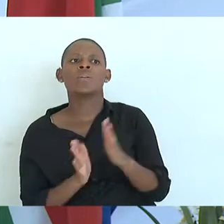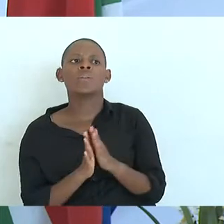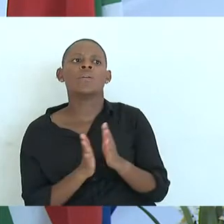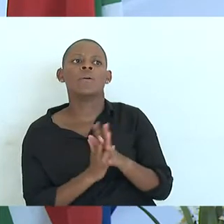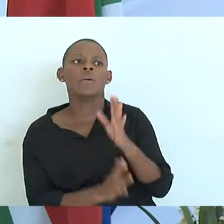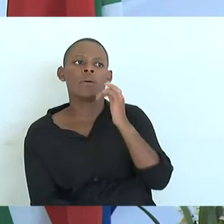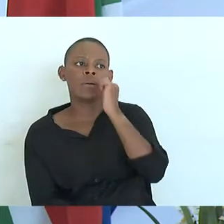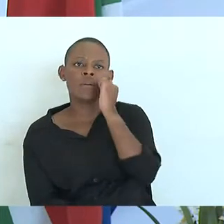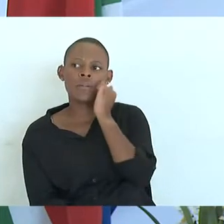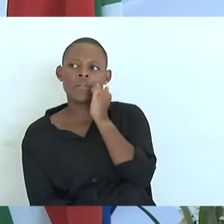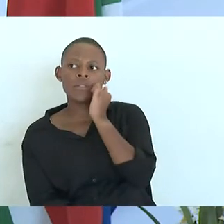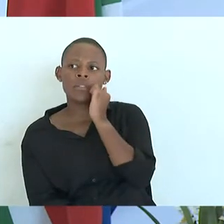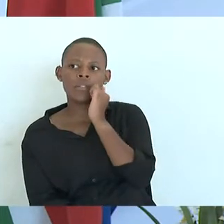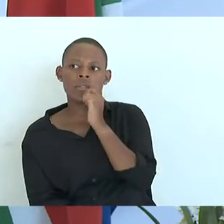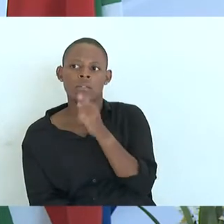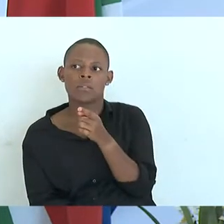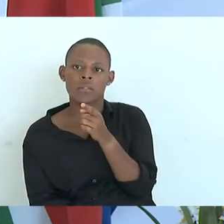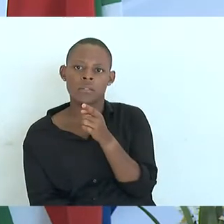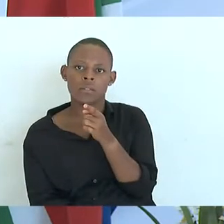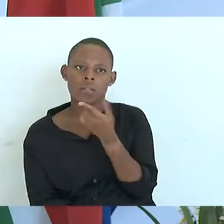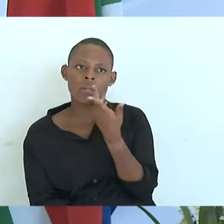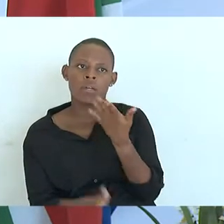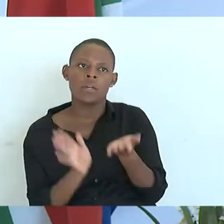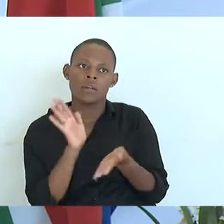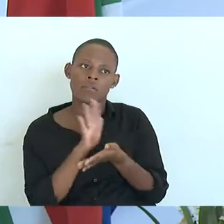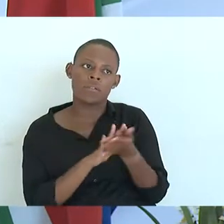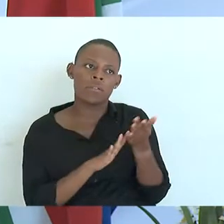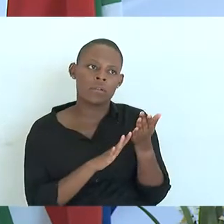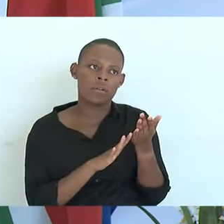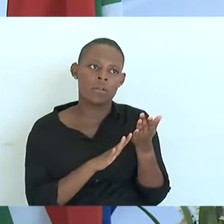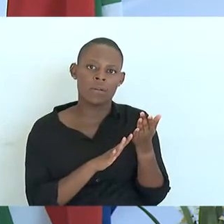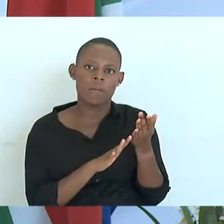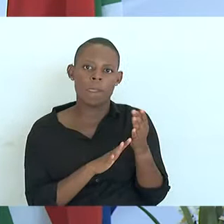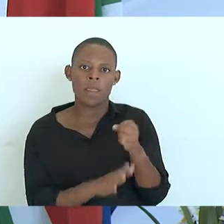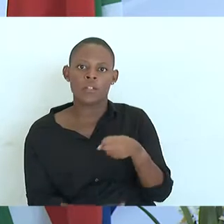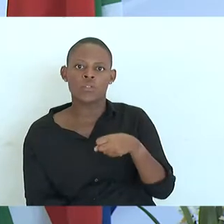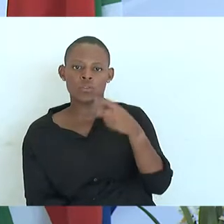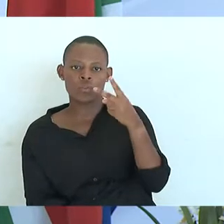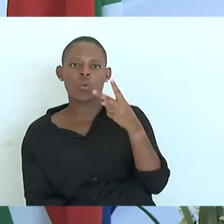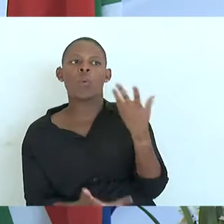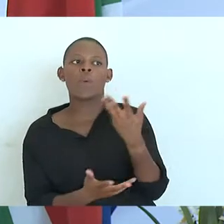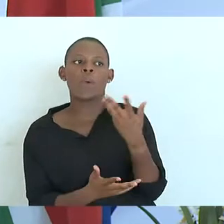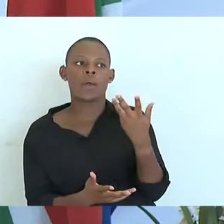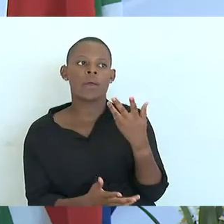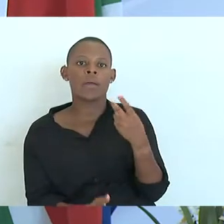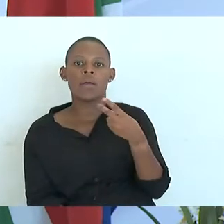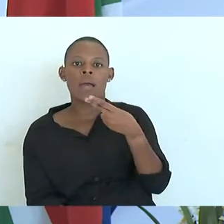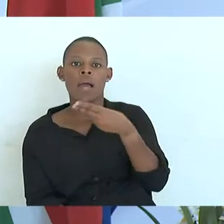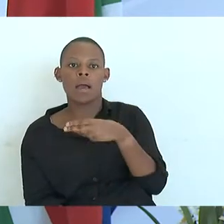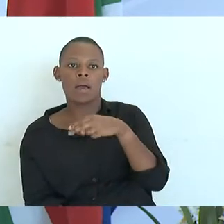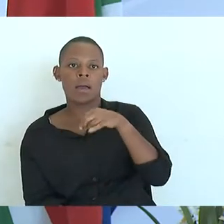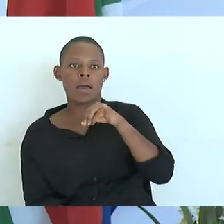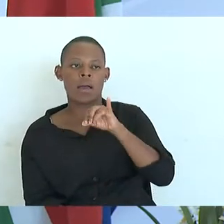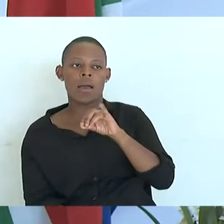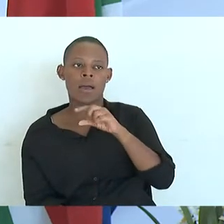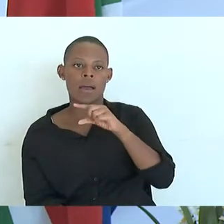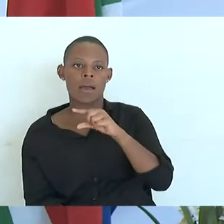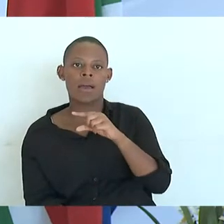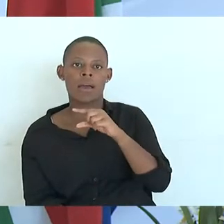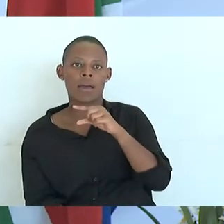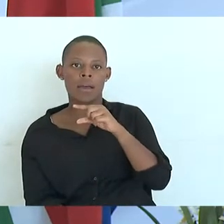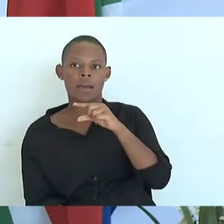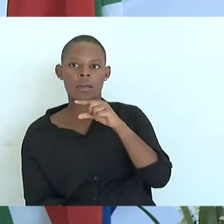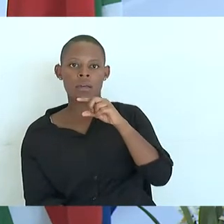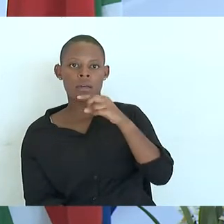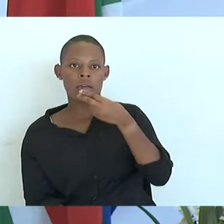like the Premier. I was supposed to be in Heinville by 2, and I'm running very late, but I'll sit